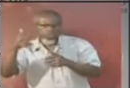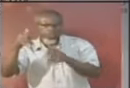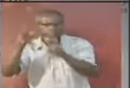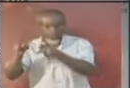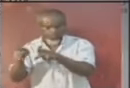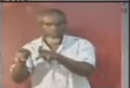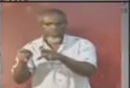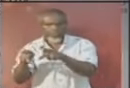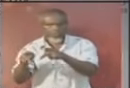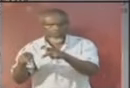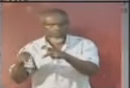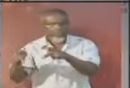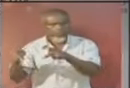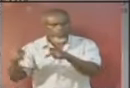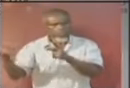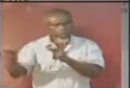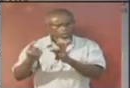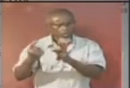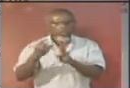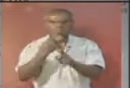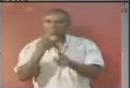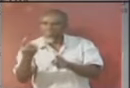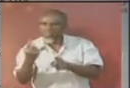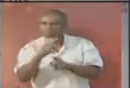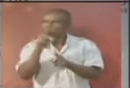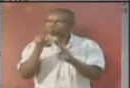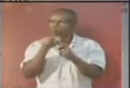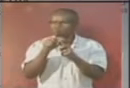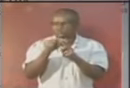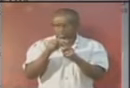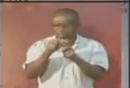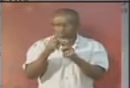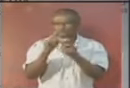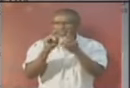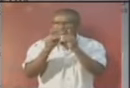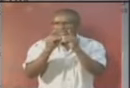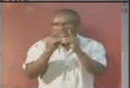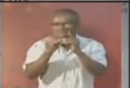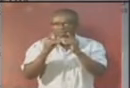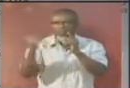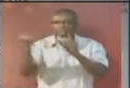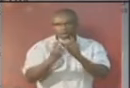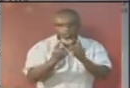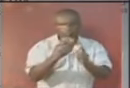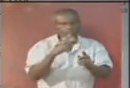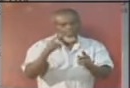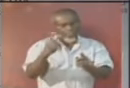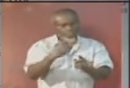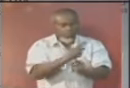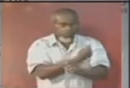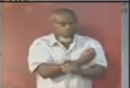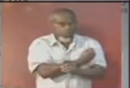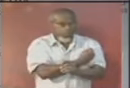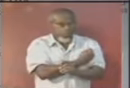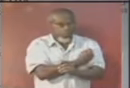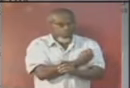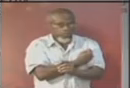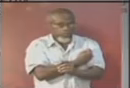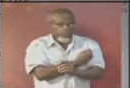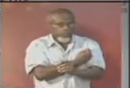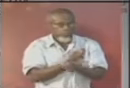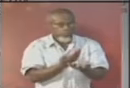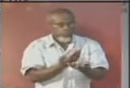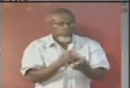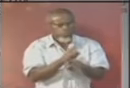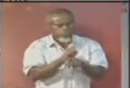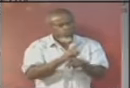calling persons to actually let them know when they can come and where they can come. So it's being done in those two ways. It's variable amongst the RHAs at this